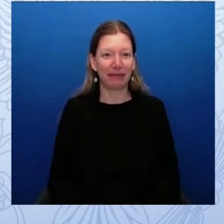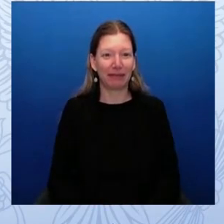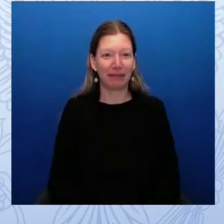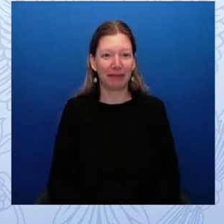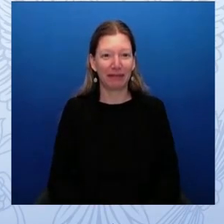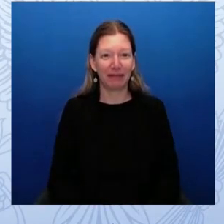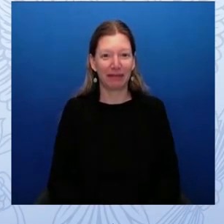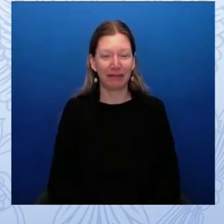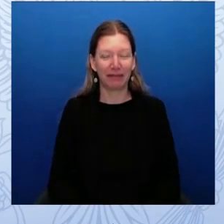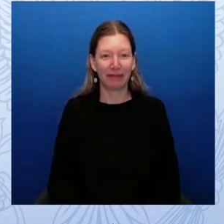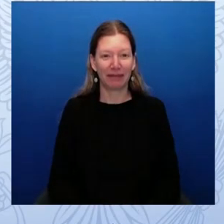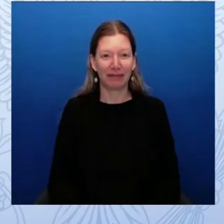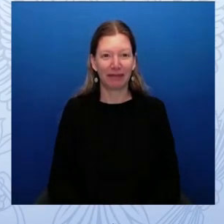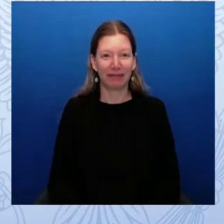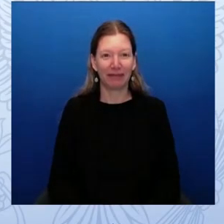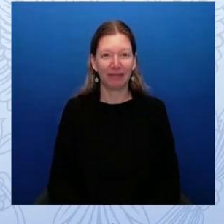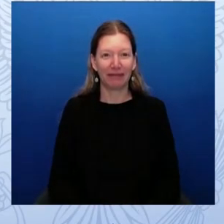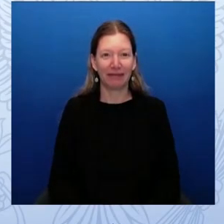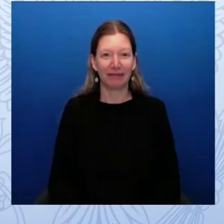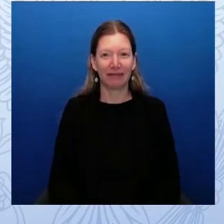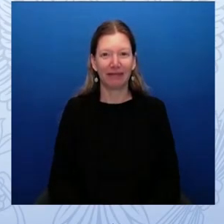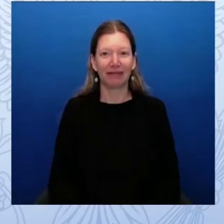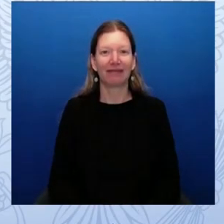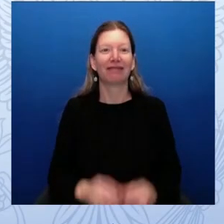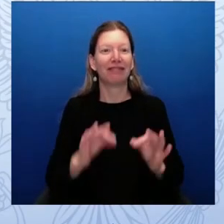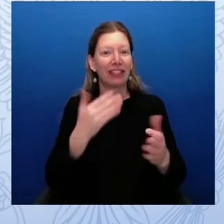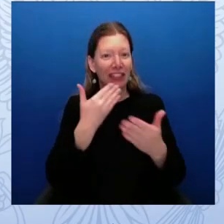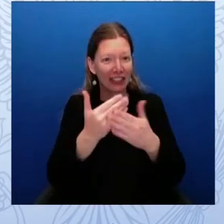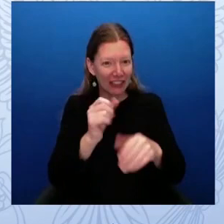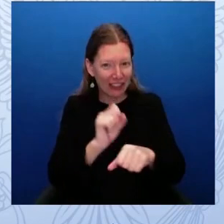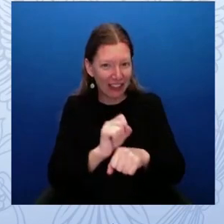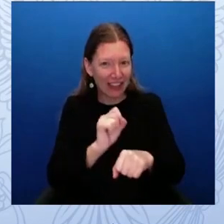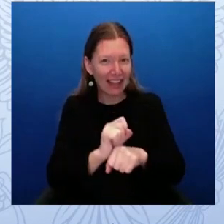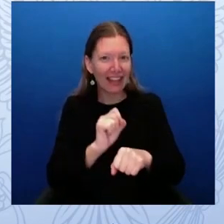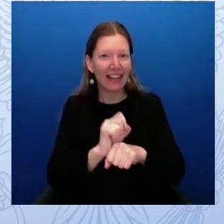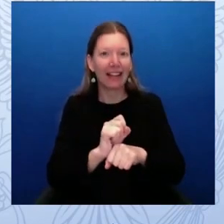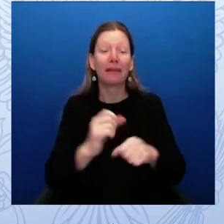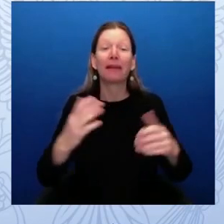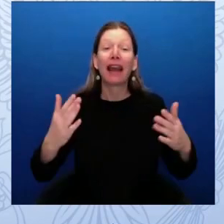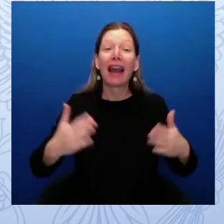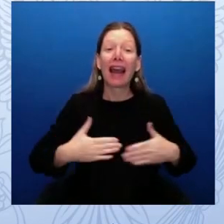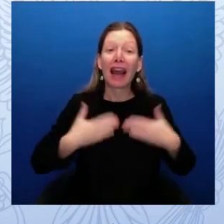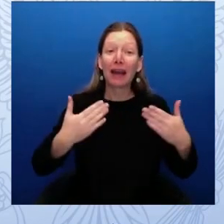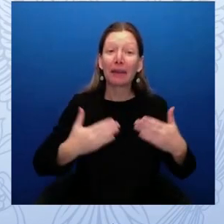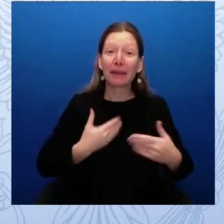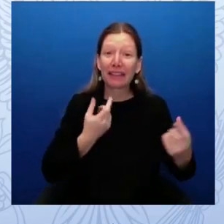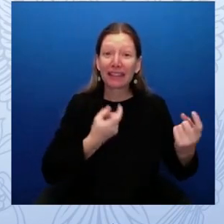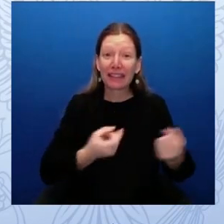Good job. Happy skating, everyone. Enjoy this beautiful rink.